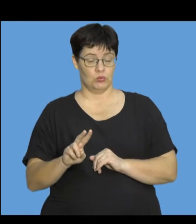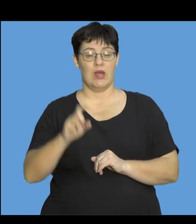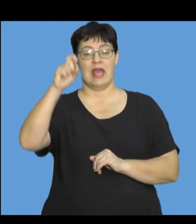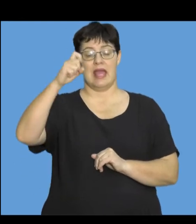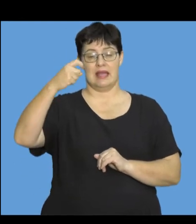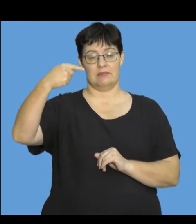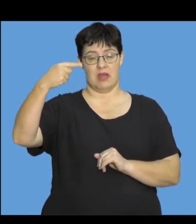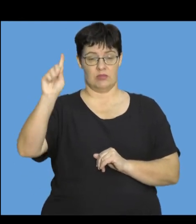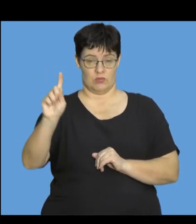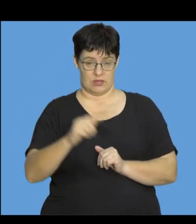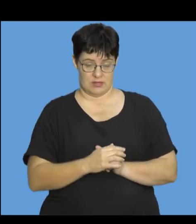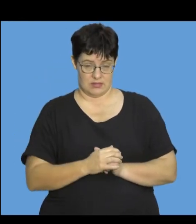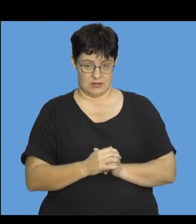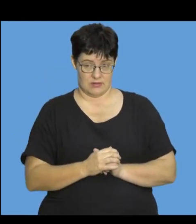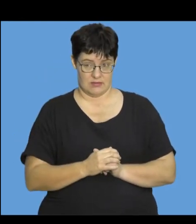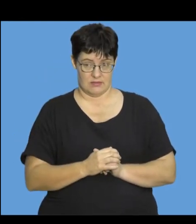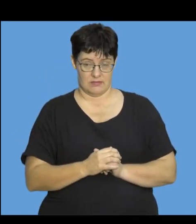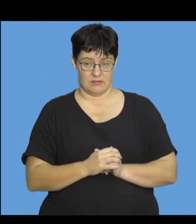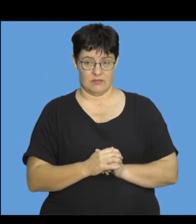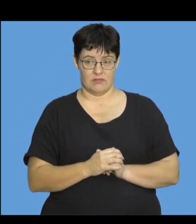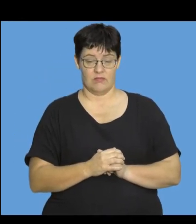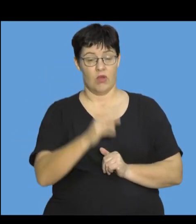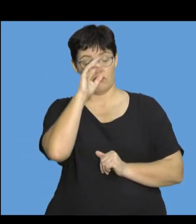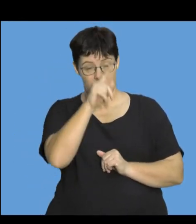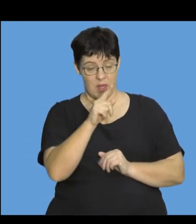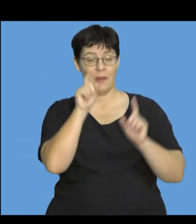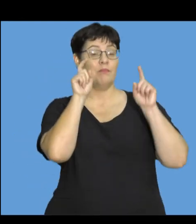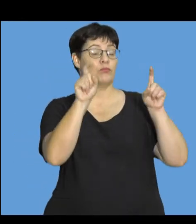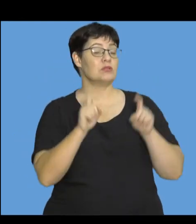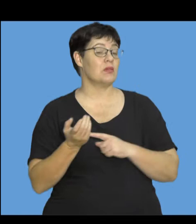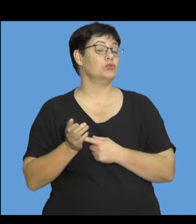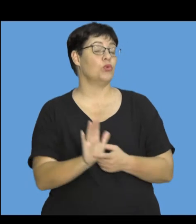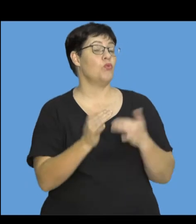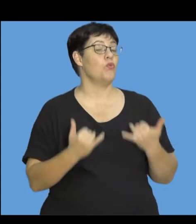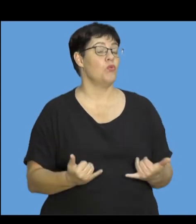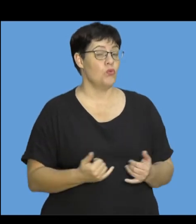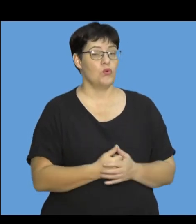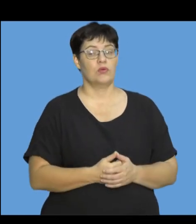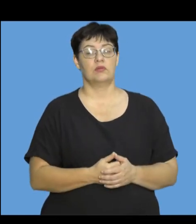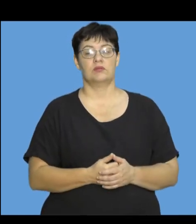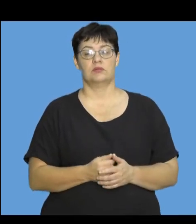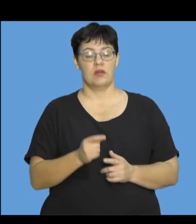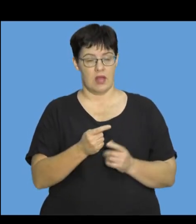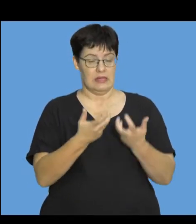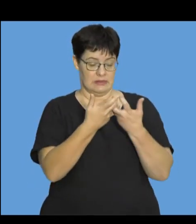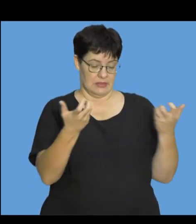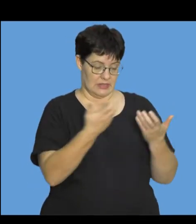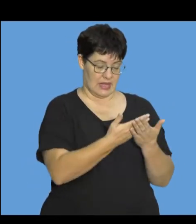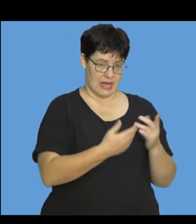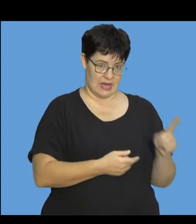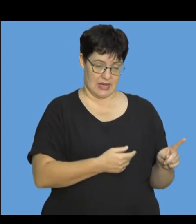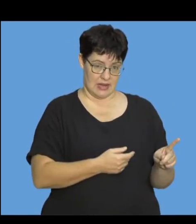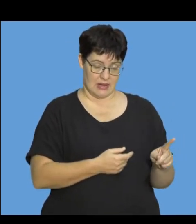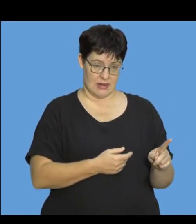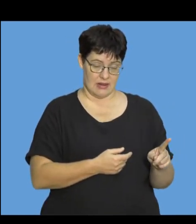the exponent of x minus 1, right? So remember the principle that I just showed you now. This can be split into